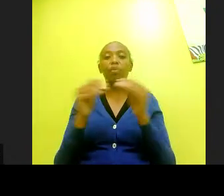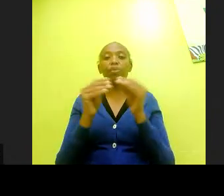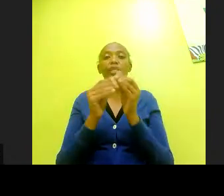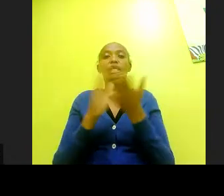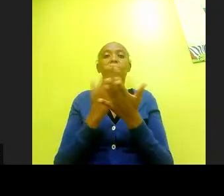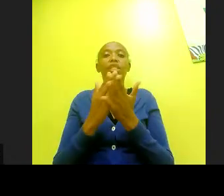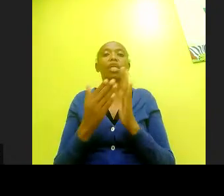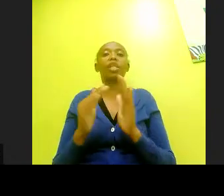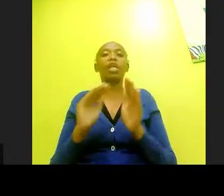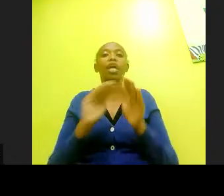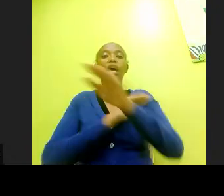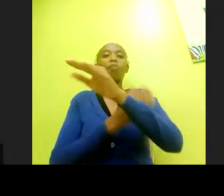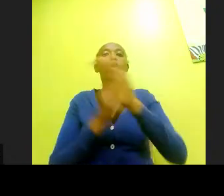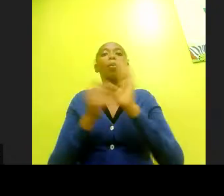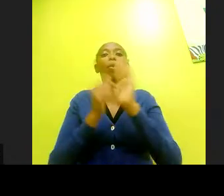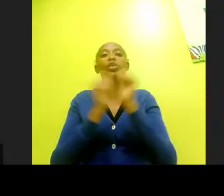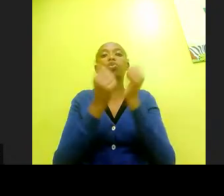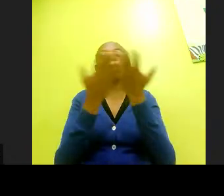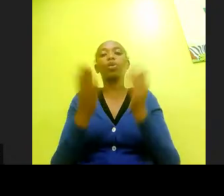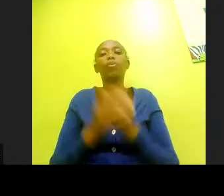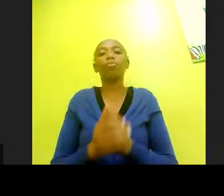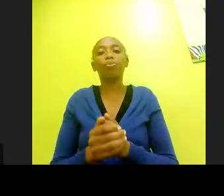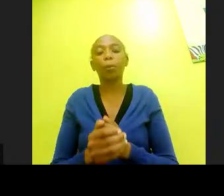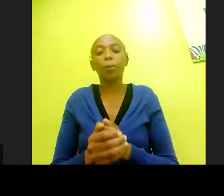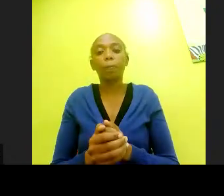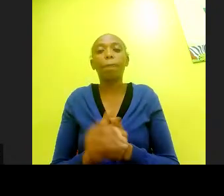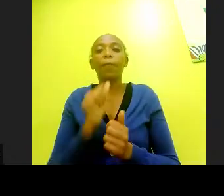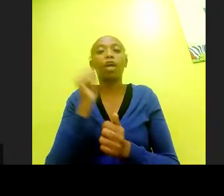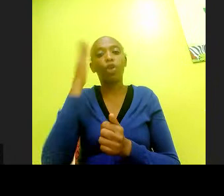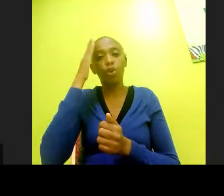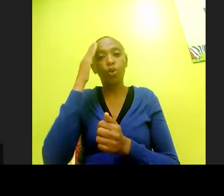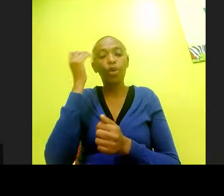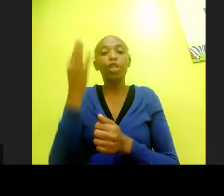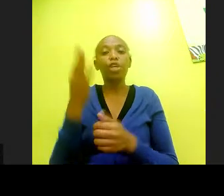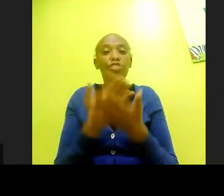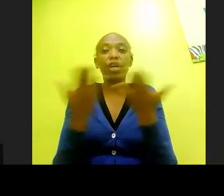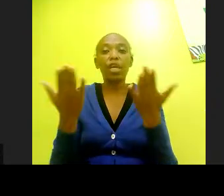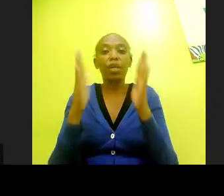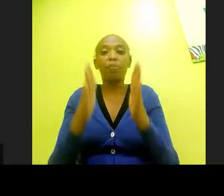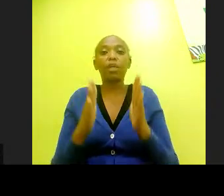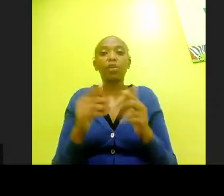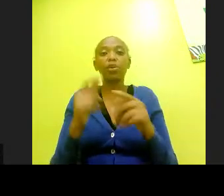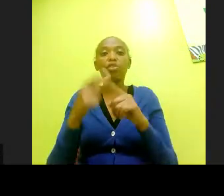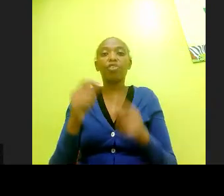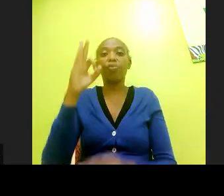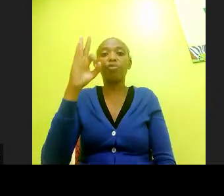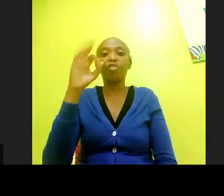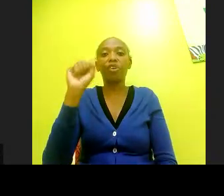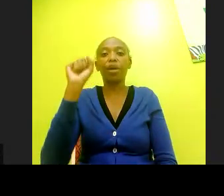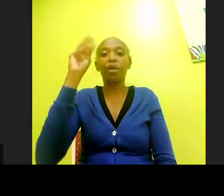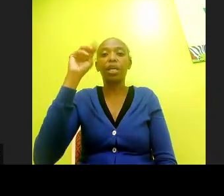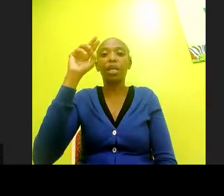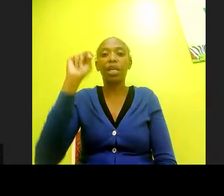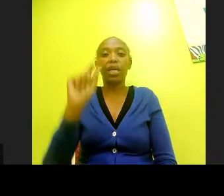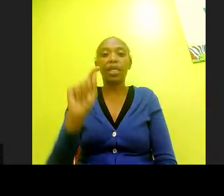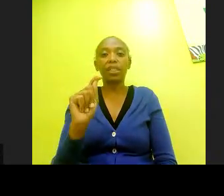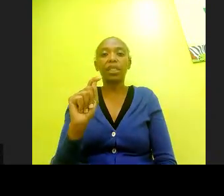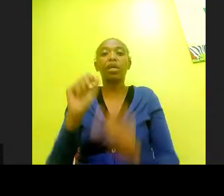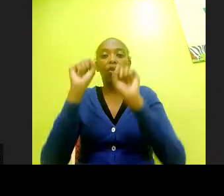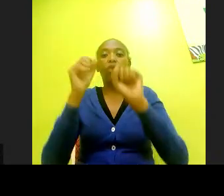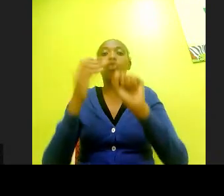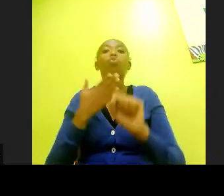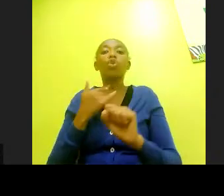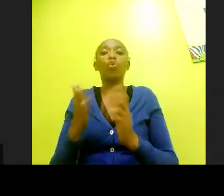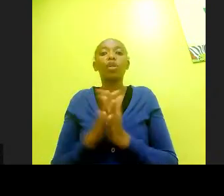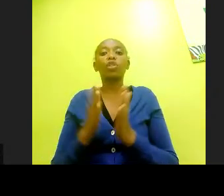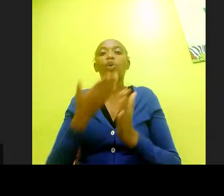PowerPoints with you. So I don't know if anyone from FemNet or UNDP would like to answer